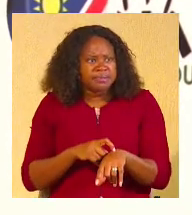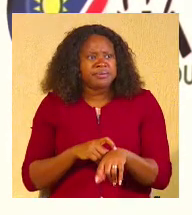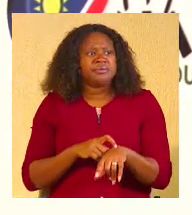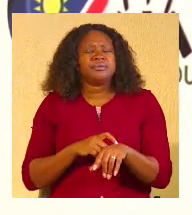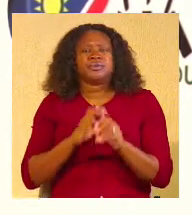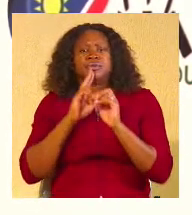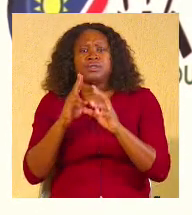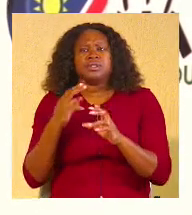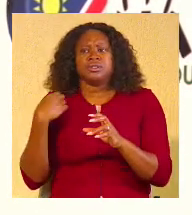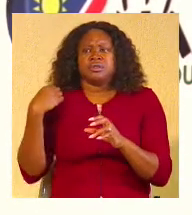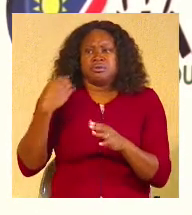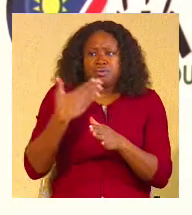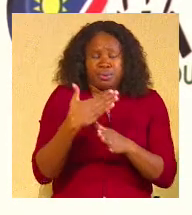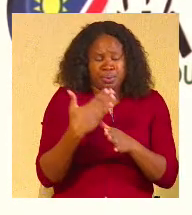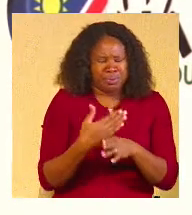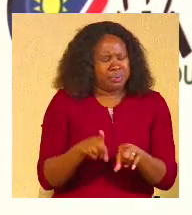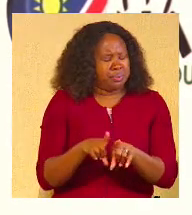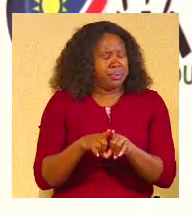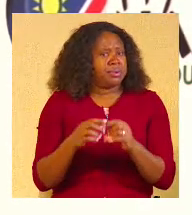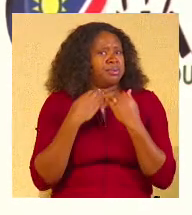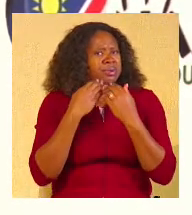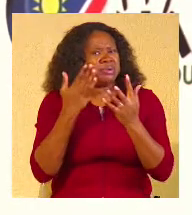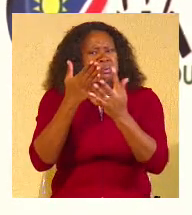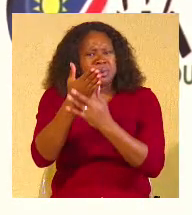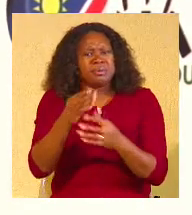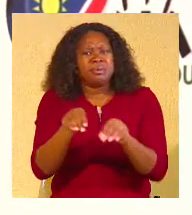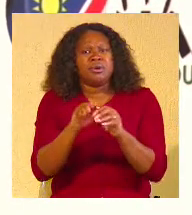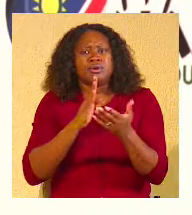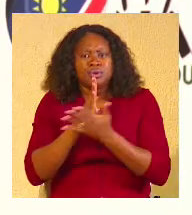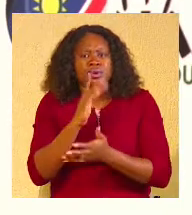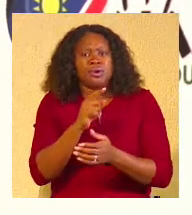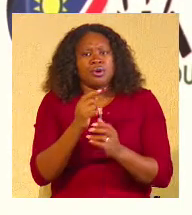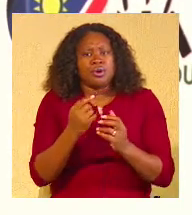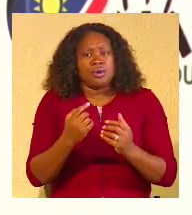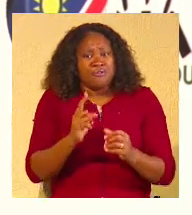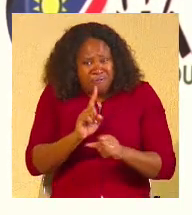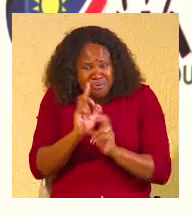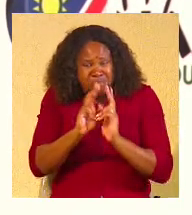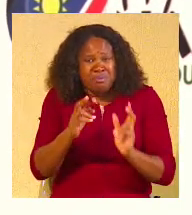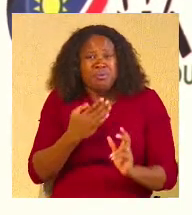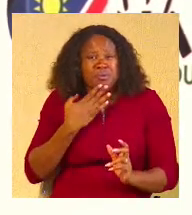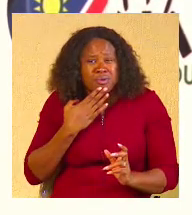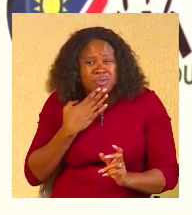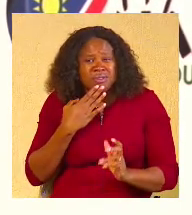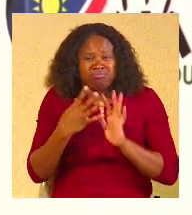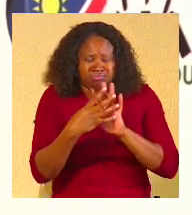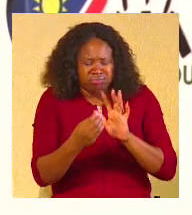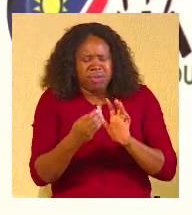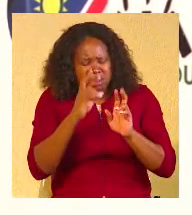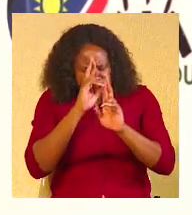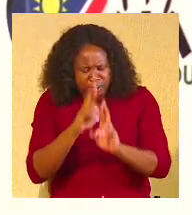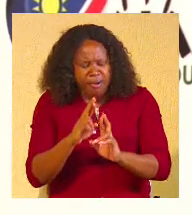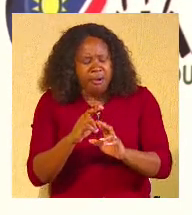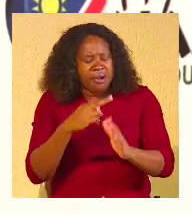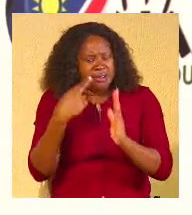the spirit of volunteerism, going out there, ensuring that they are the first people that adhere to the protocols that are put out there by the